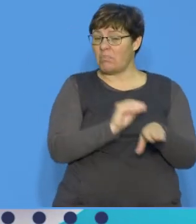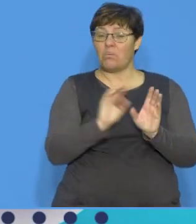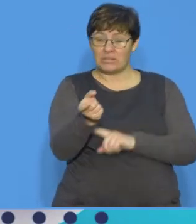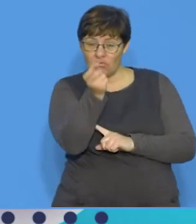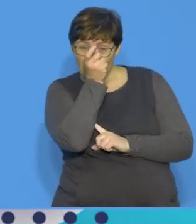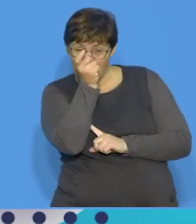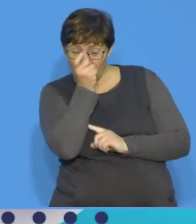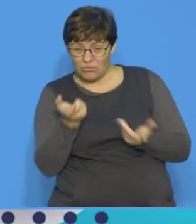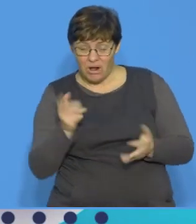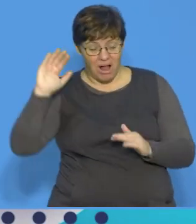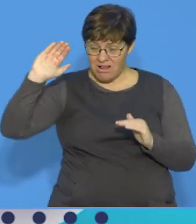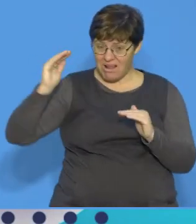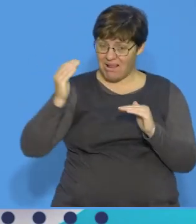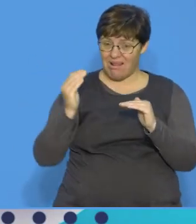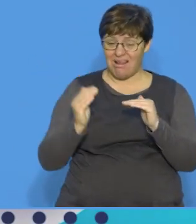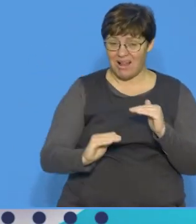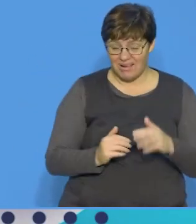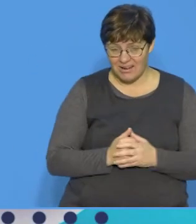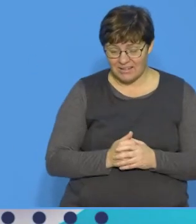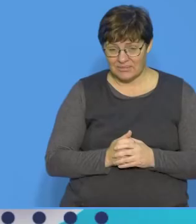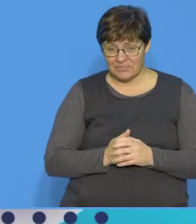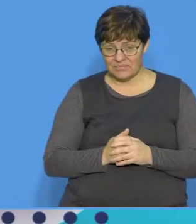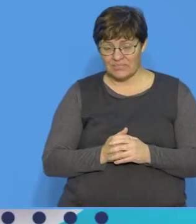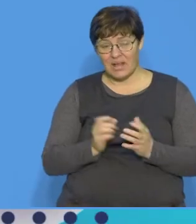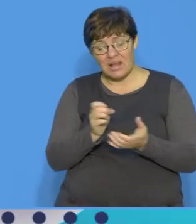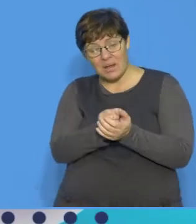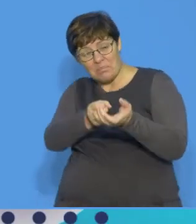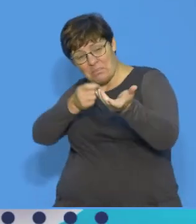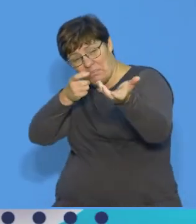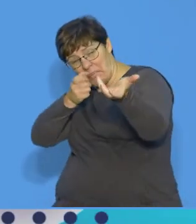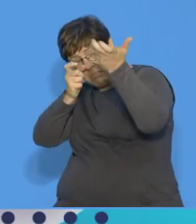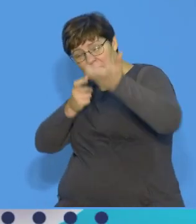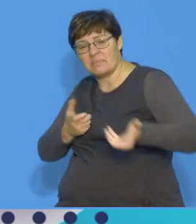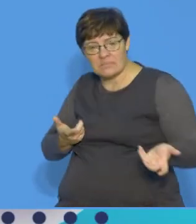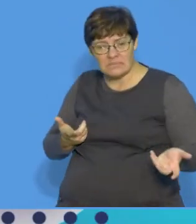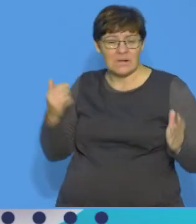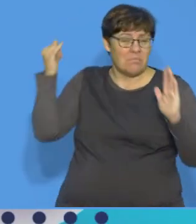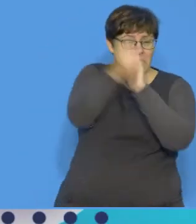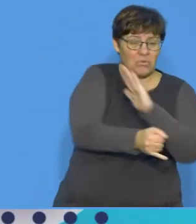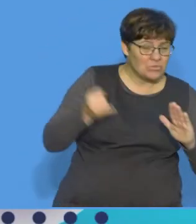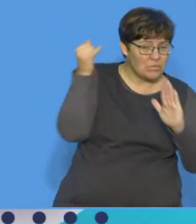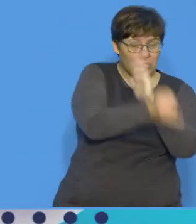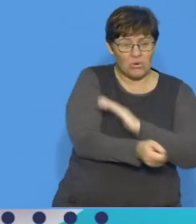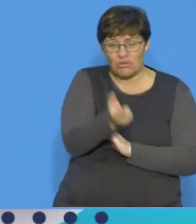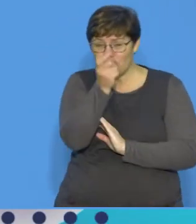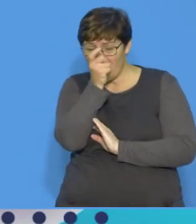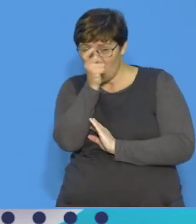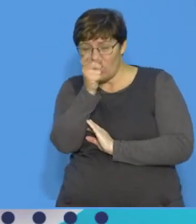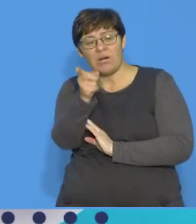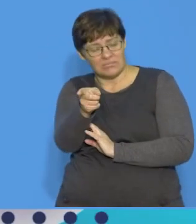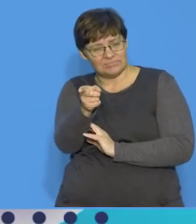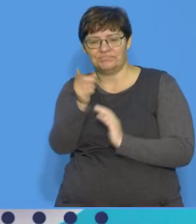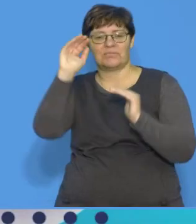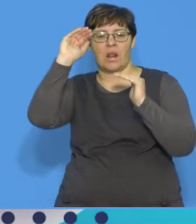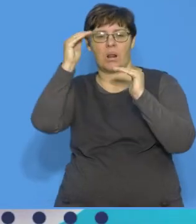rhino population and how hunting and poaching of the rhinos is bringing that population